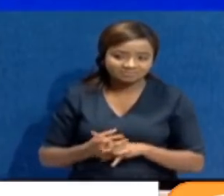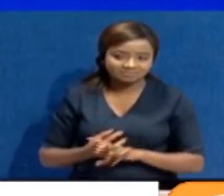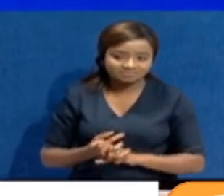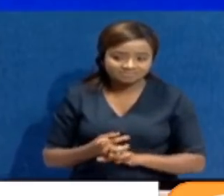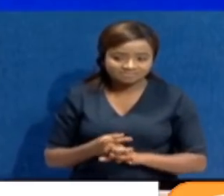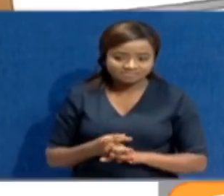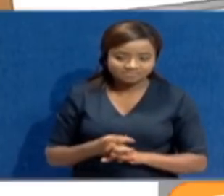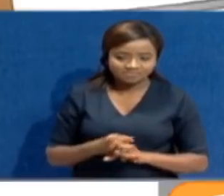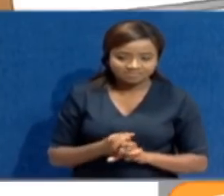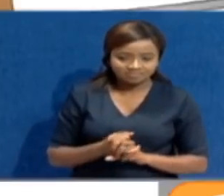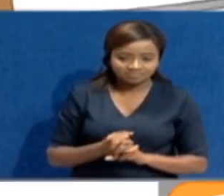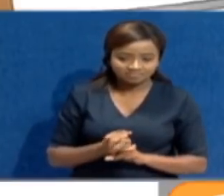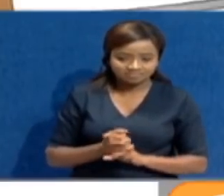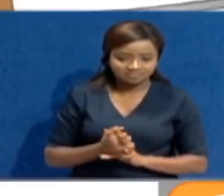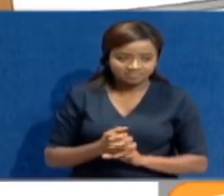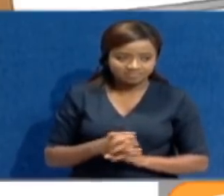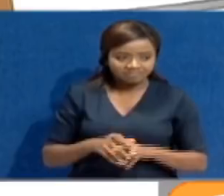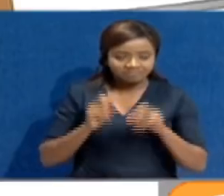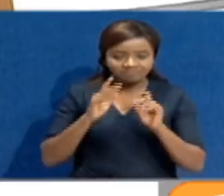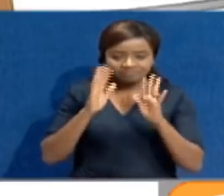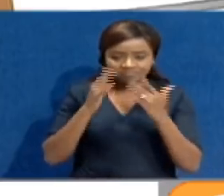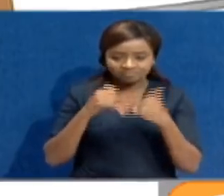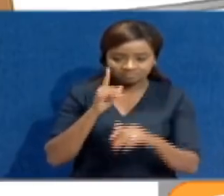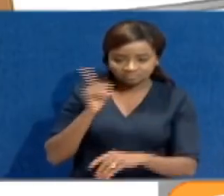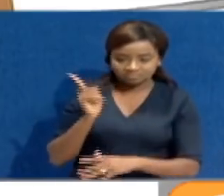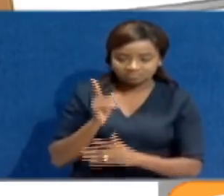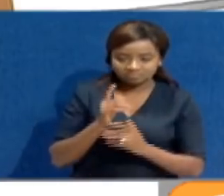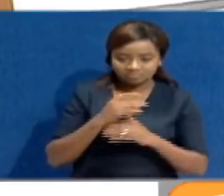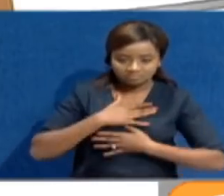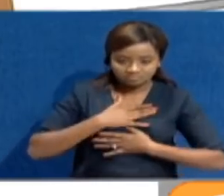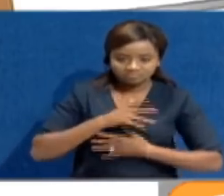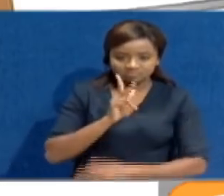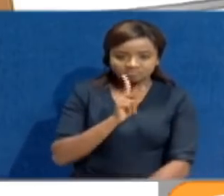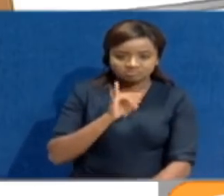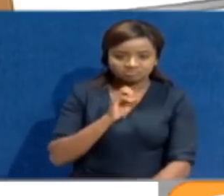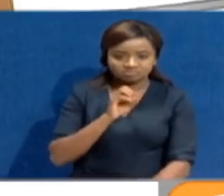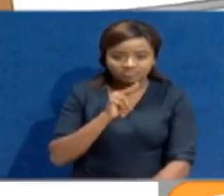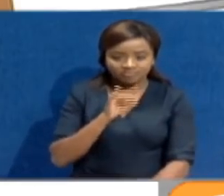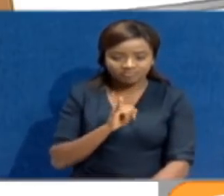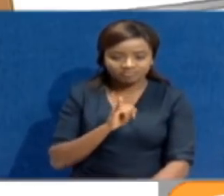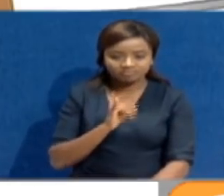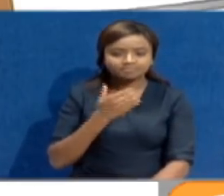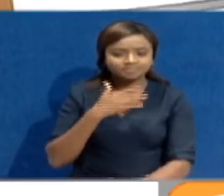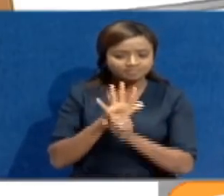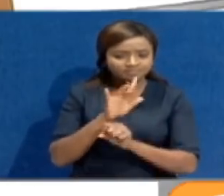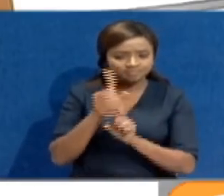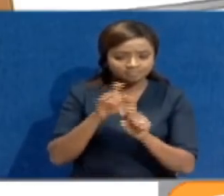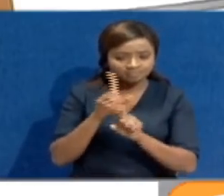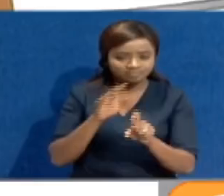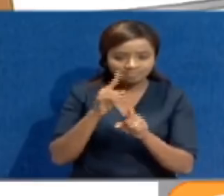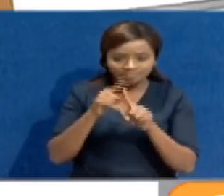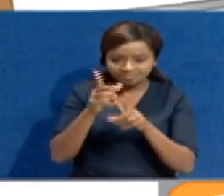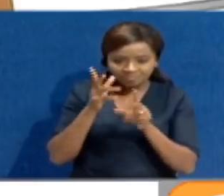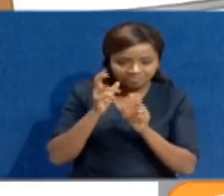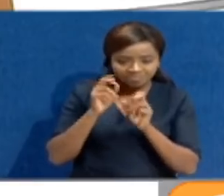Okay. And I'll engage you a bit more on that, but let me bring in Honorable Kioni before we take that first break. Honorable Kioni, I have a lot to ask you, but I'm sure you've had a listen to